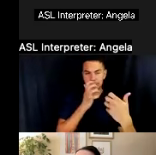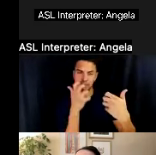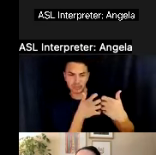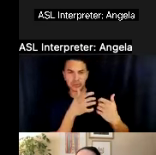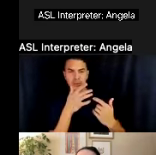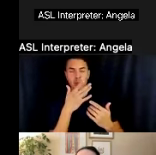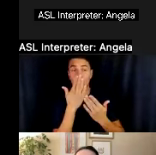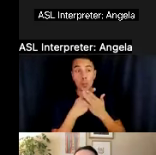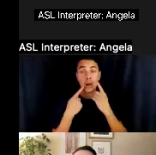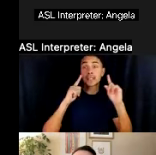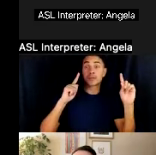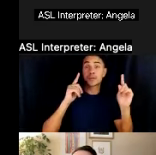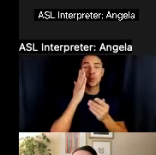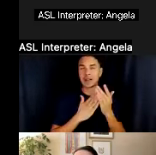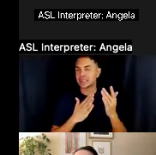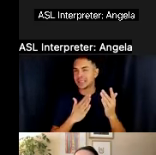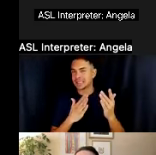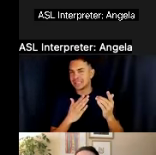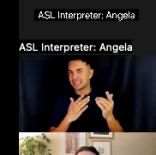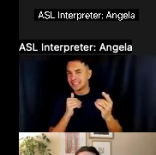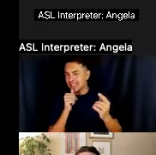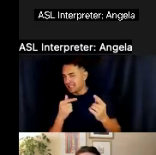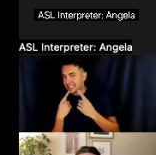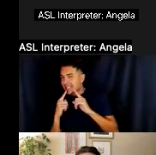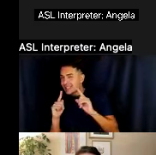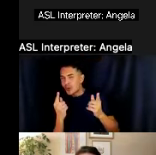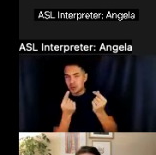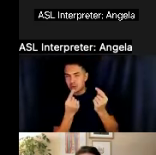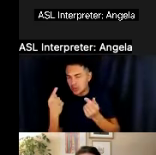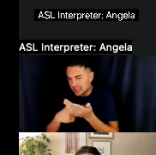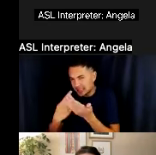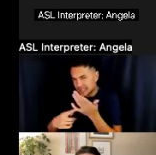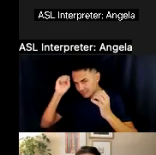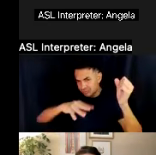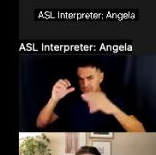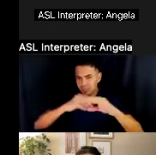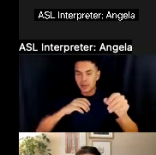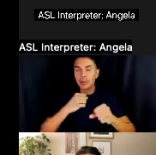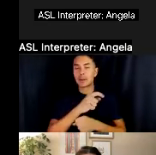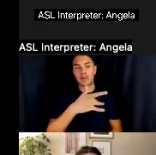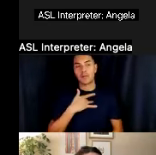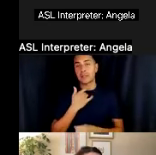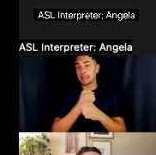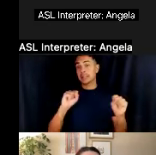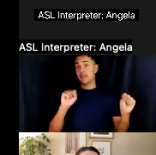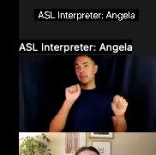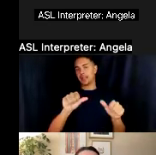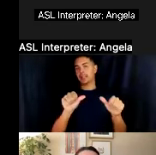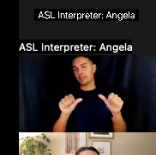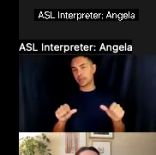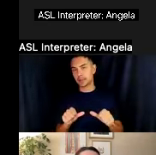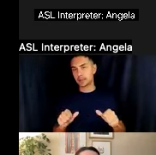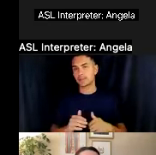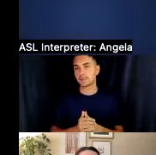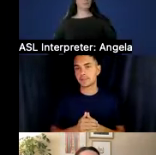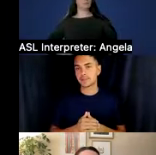to ease communication with law enforcement, or to help a victim feel safer in that space. Can we go to the next